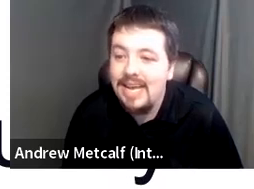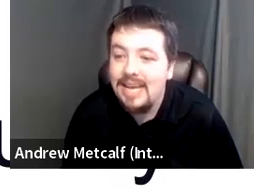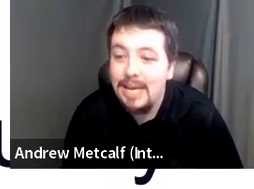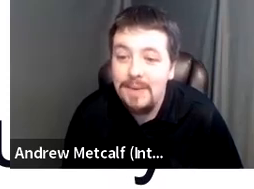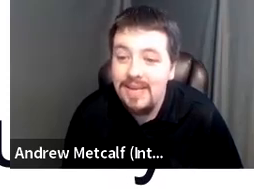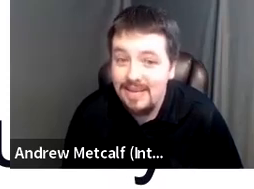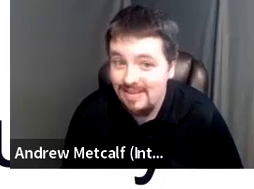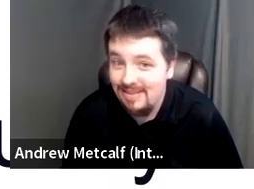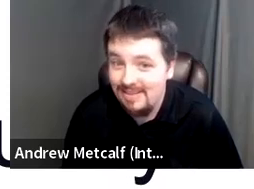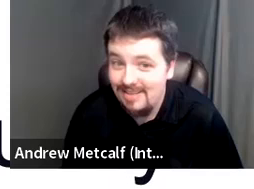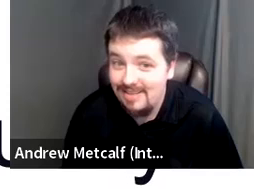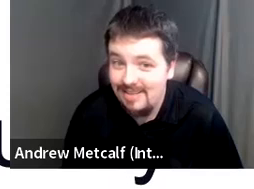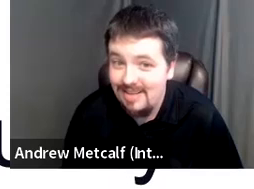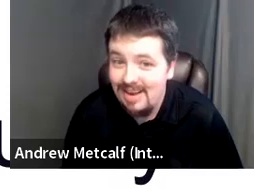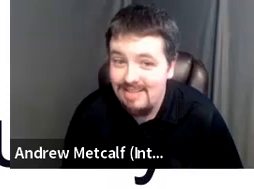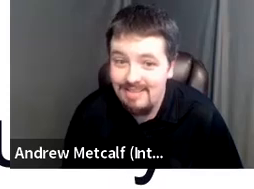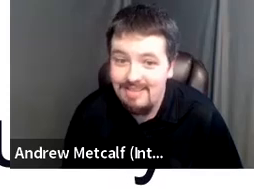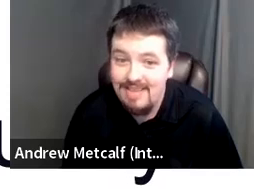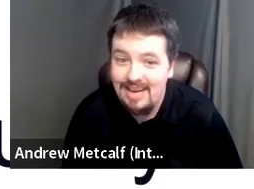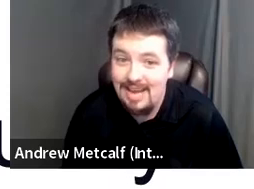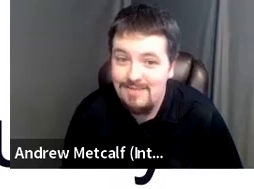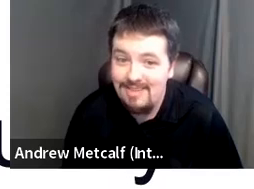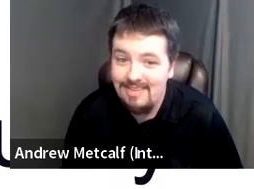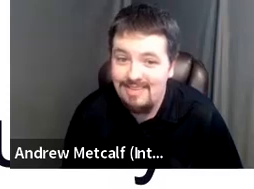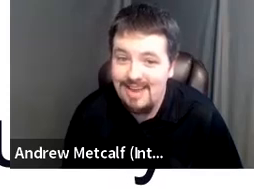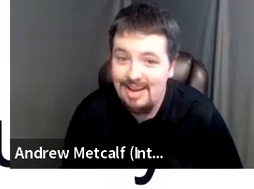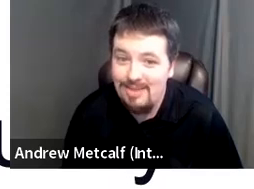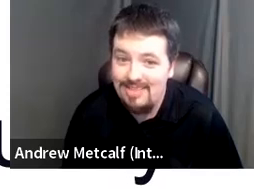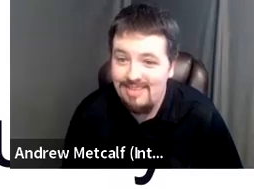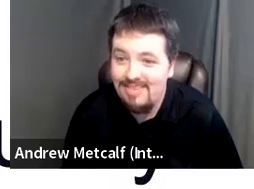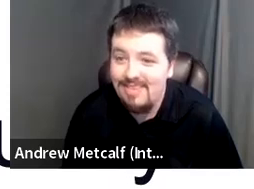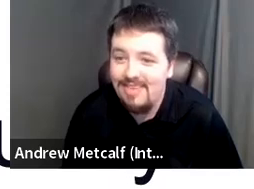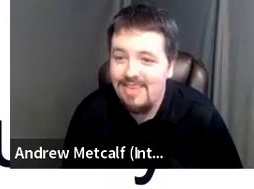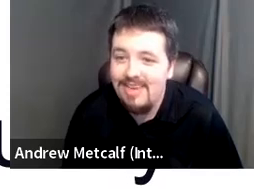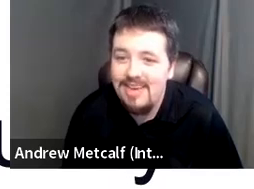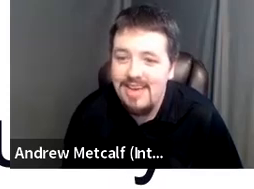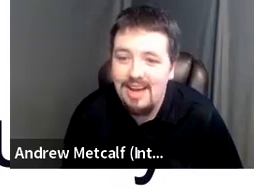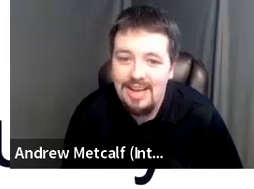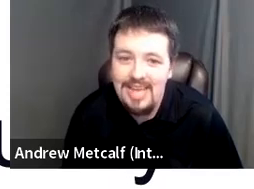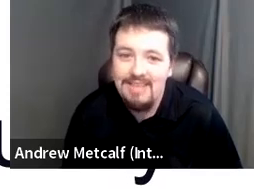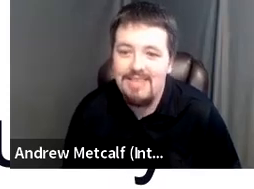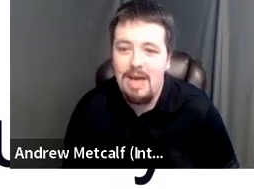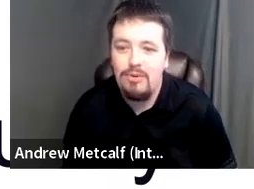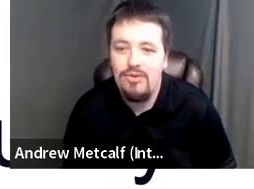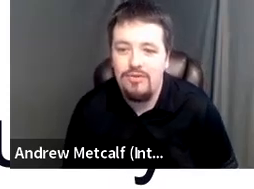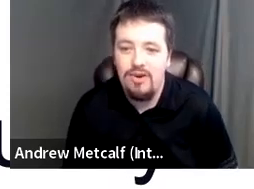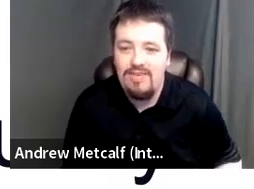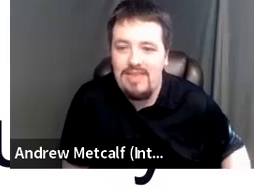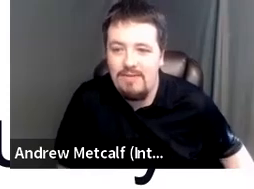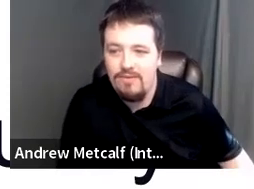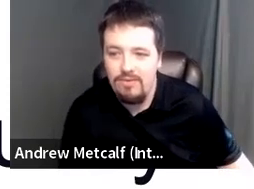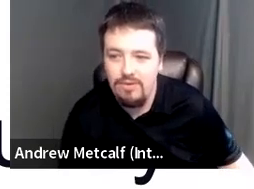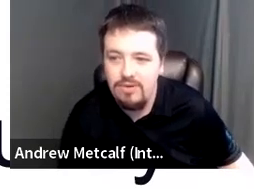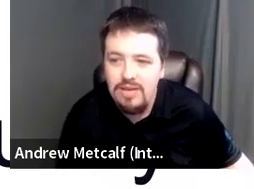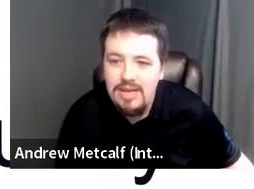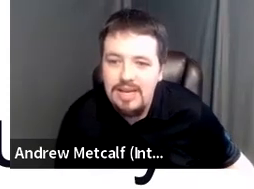D. Ippy, and this is his sign name. This is his sign name like this. He established the first